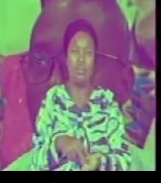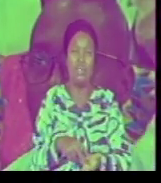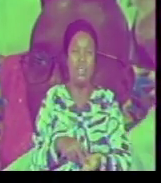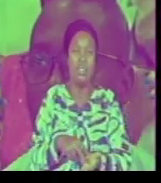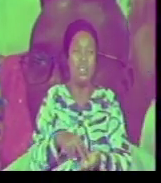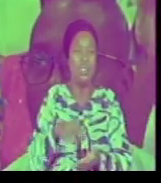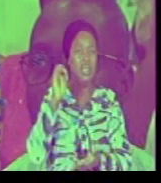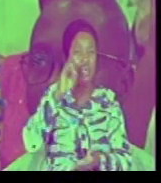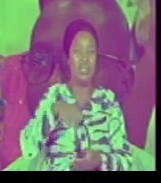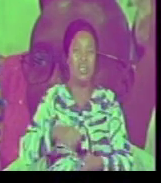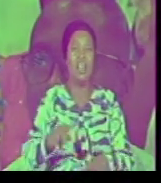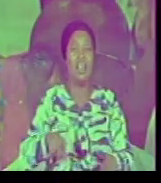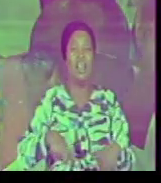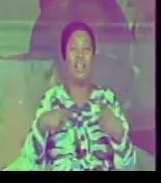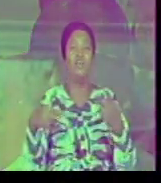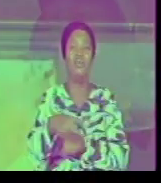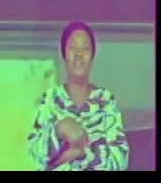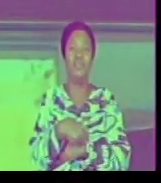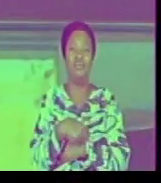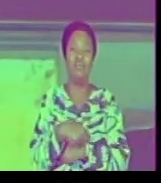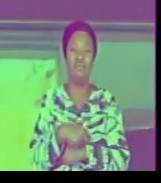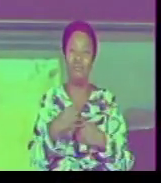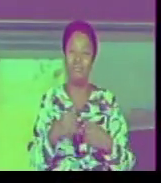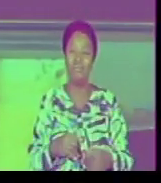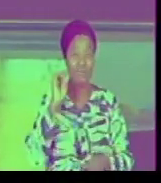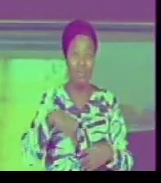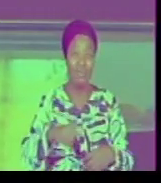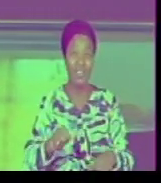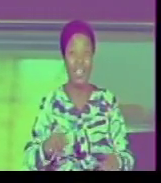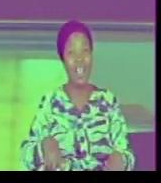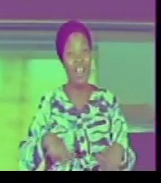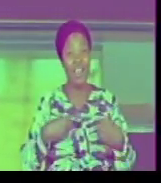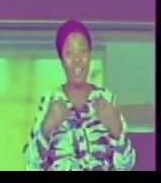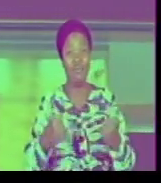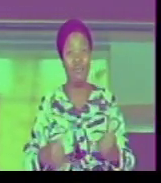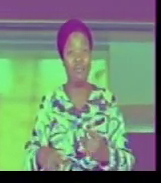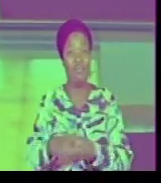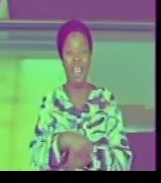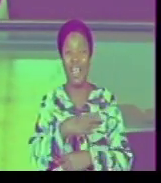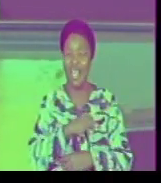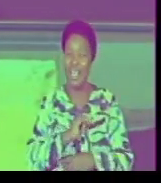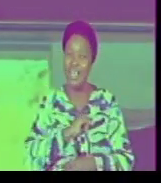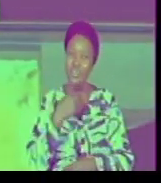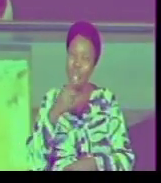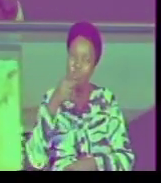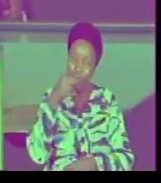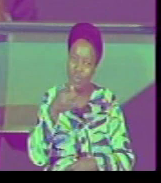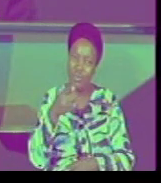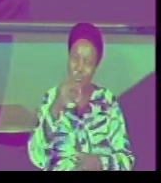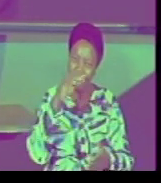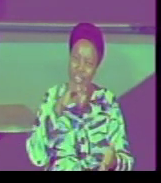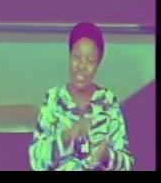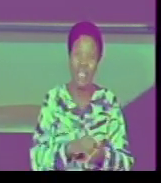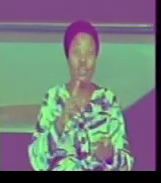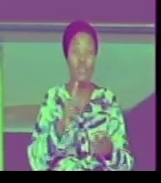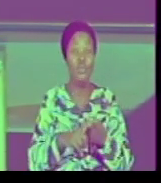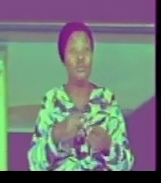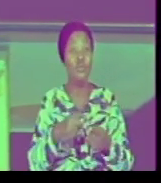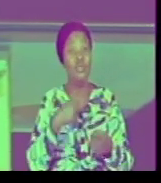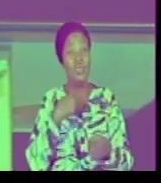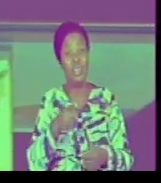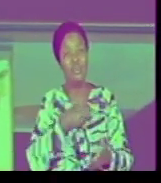today. I told you that to tell you this.